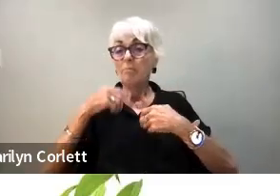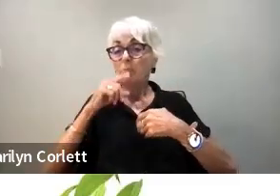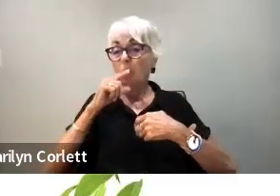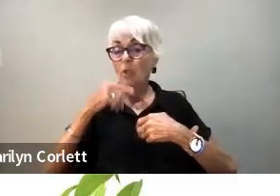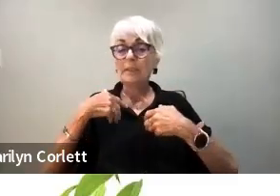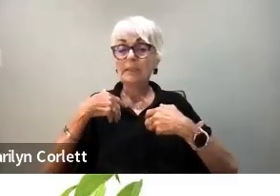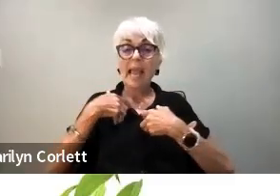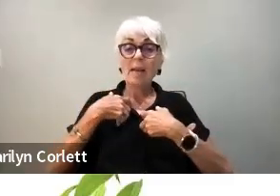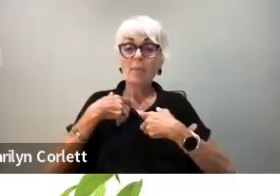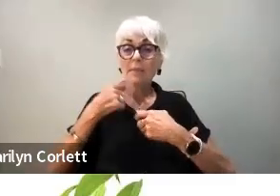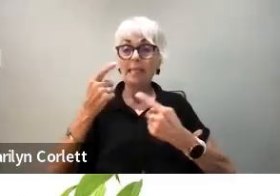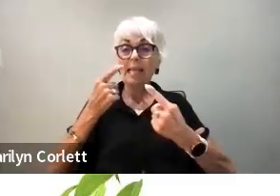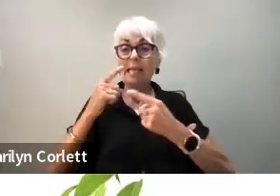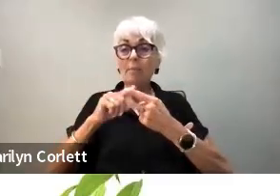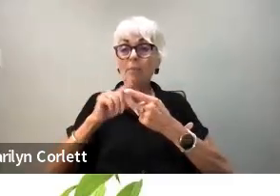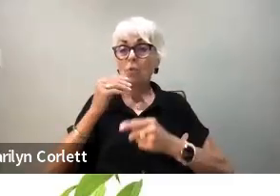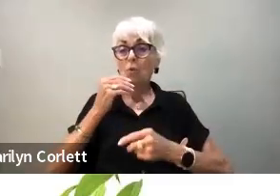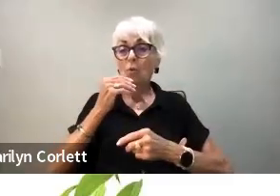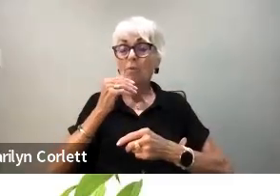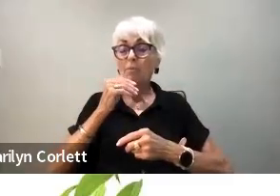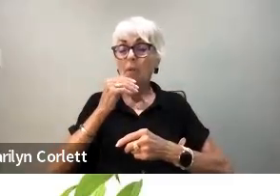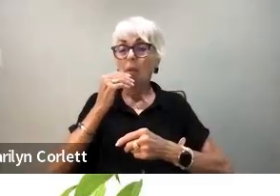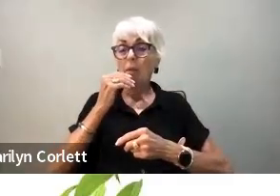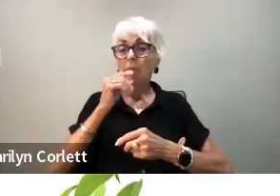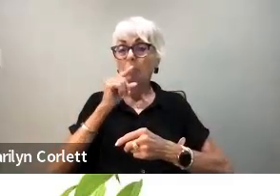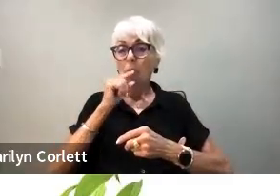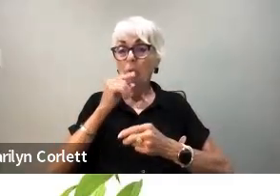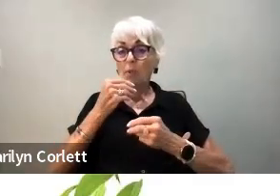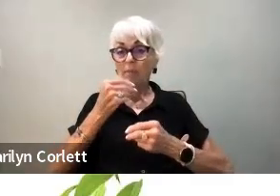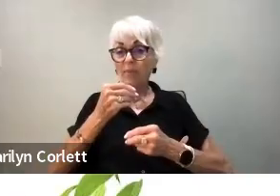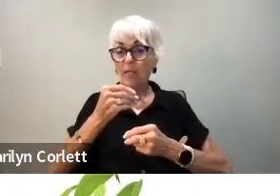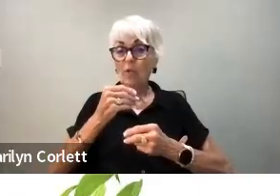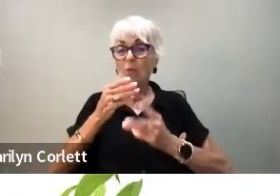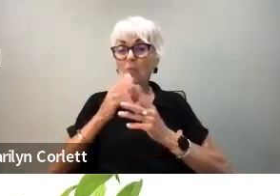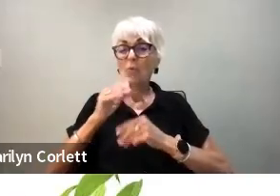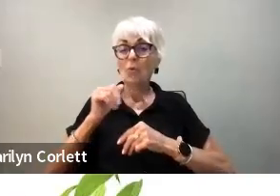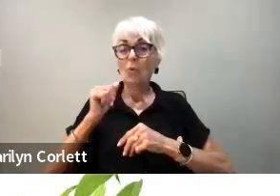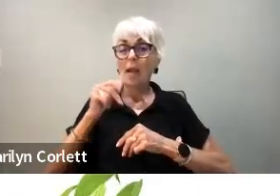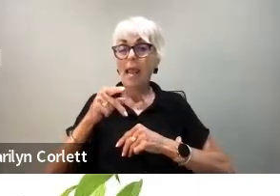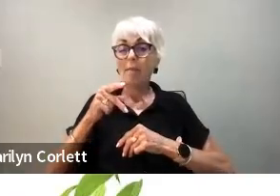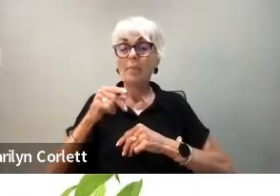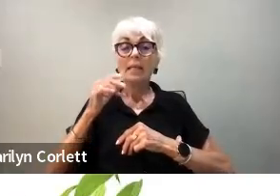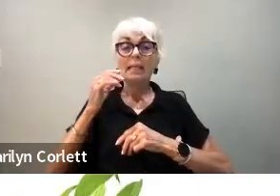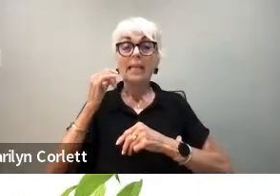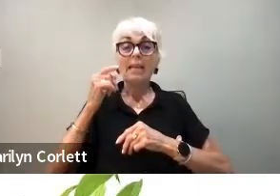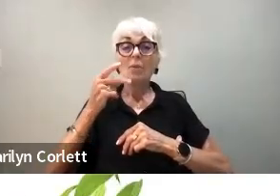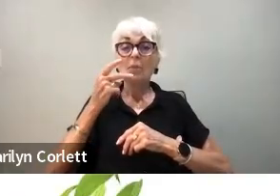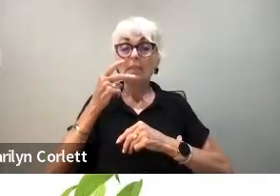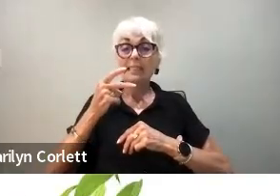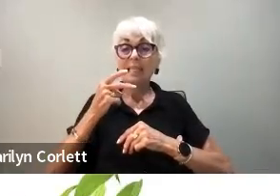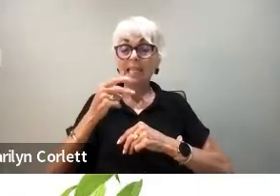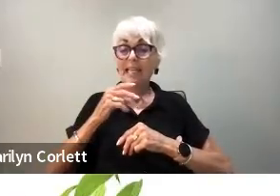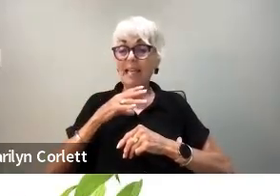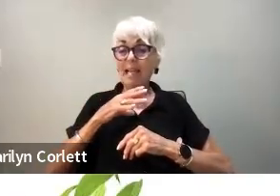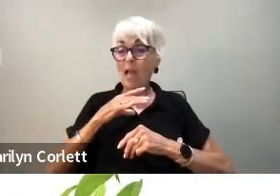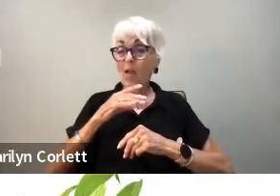feeders. And it's through an app on your phone. So if you see a really cool, rare bird at your bird feeder, you